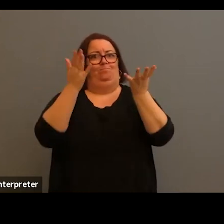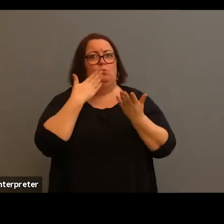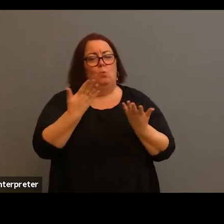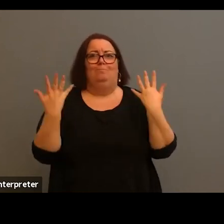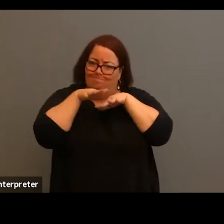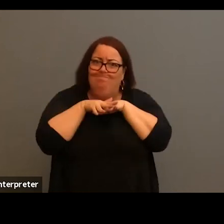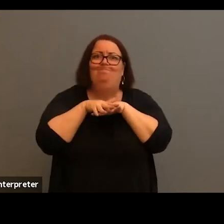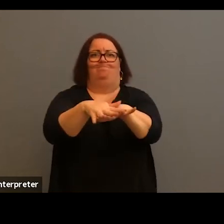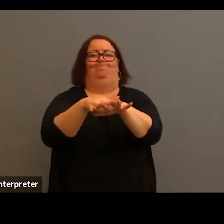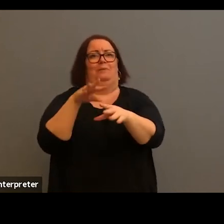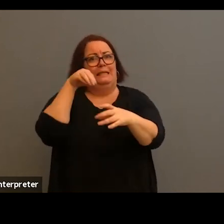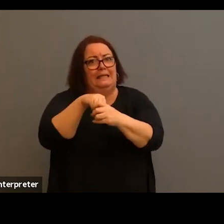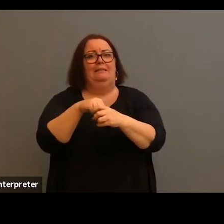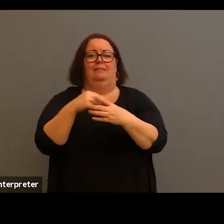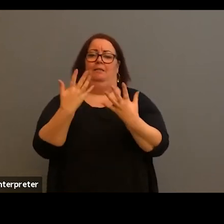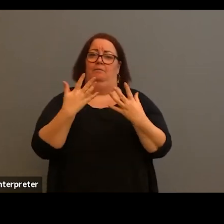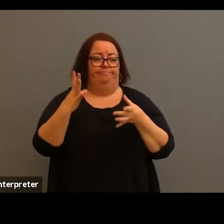to give an example, that